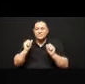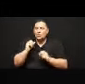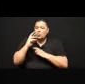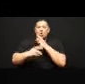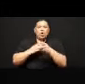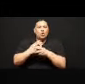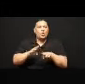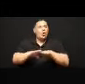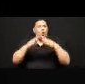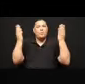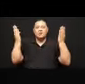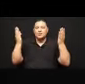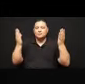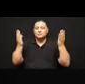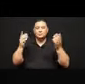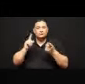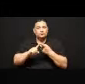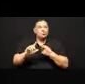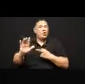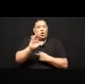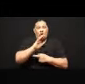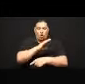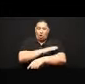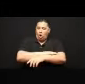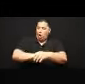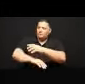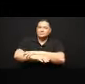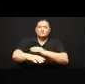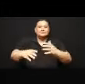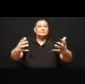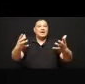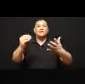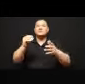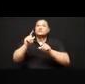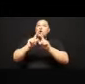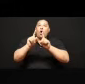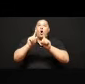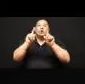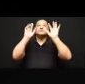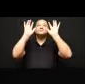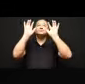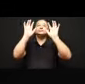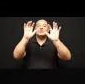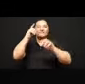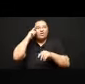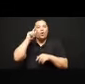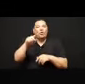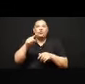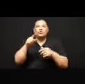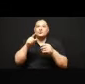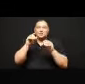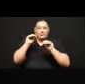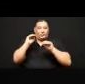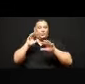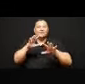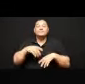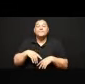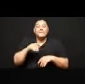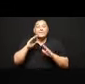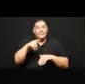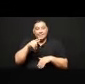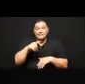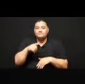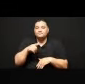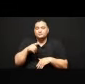opens up to your outstretched arms and the stars gather for you. I hope you take with you the knowledge of what your